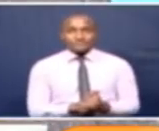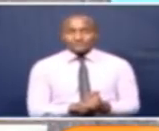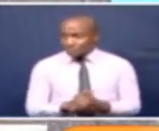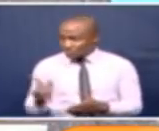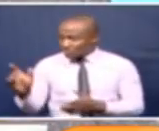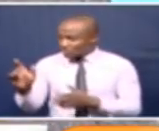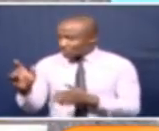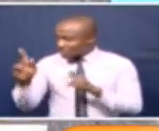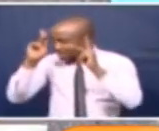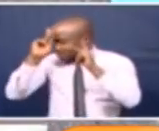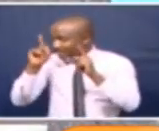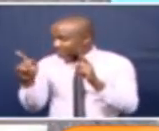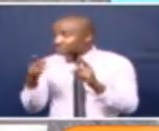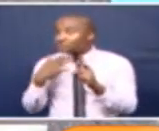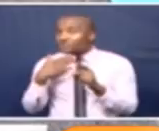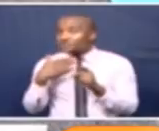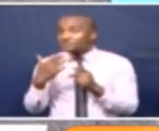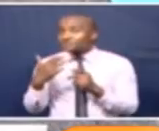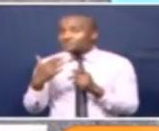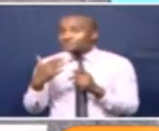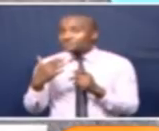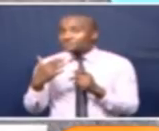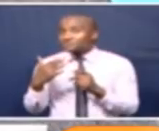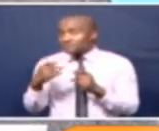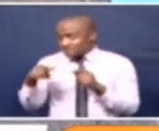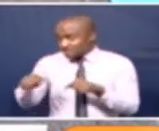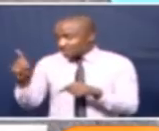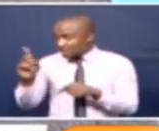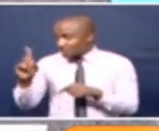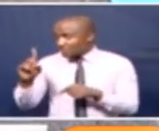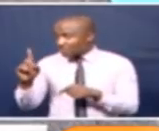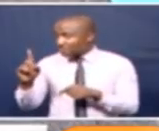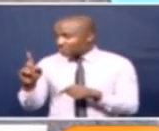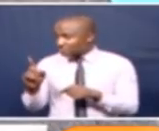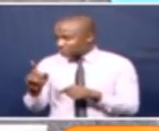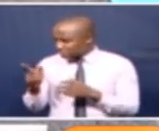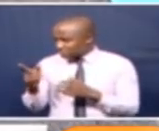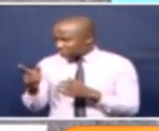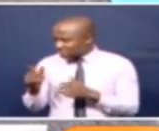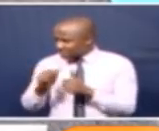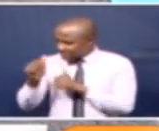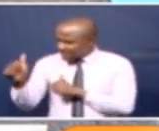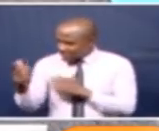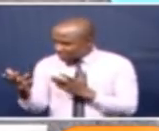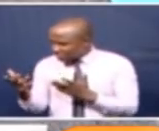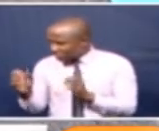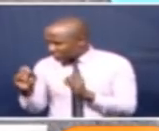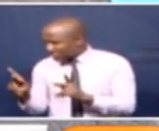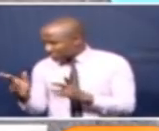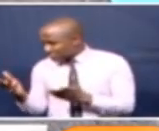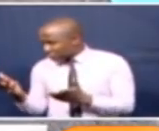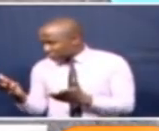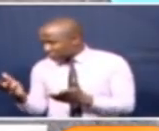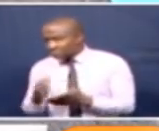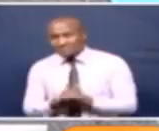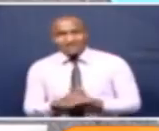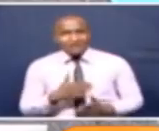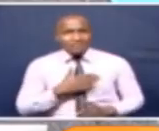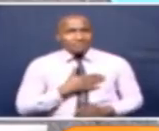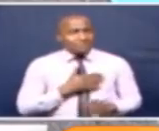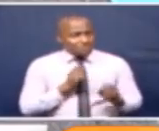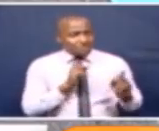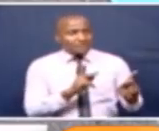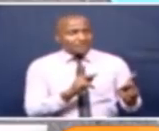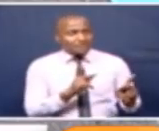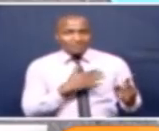Her preference is here in Nairobi. Will that be too far for you? Are you okay with her? I'm okay. I'm